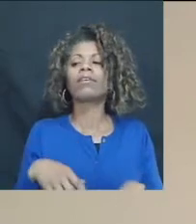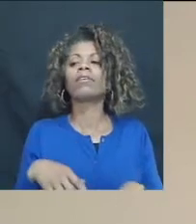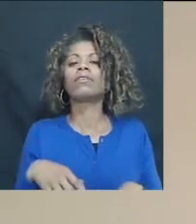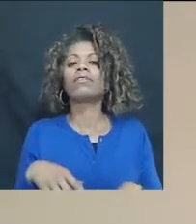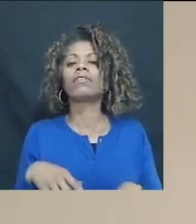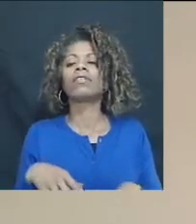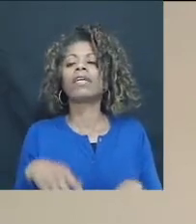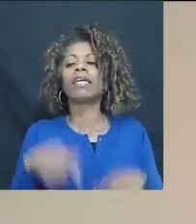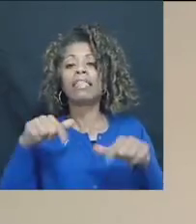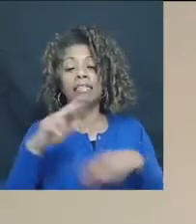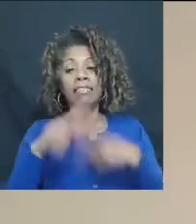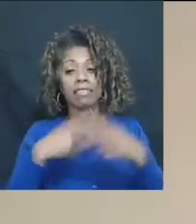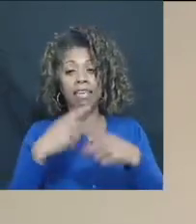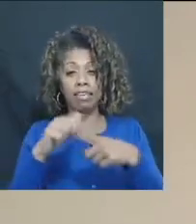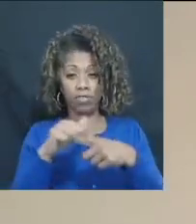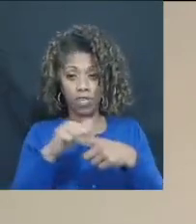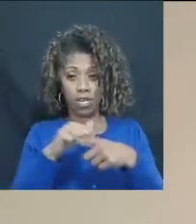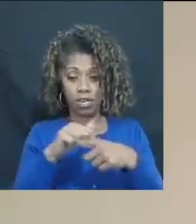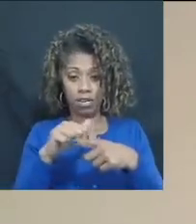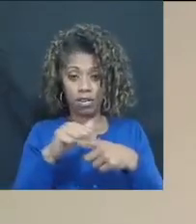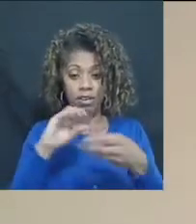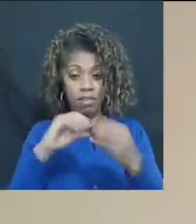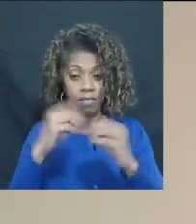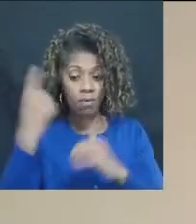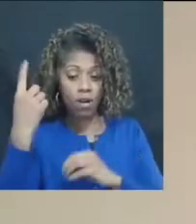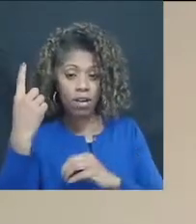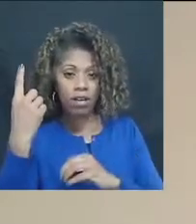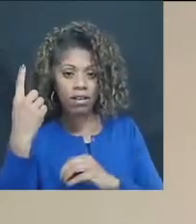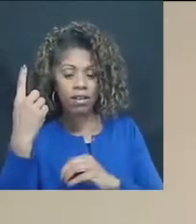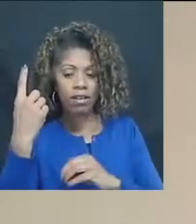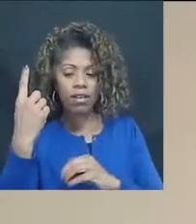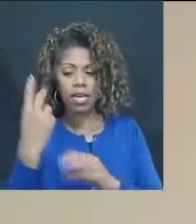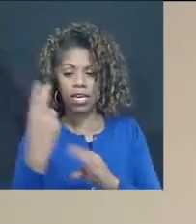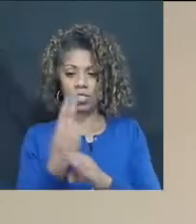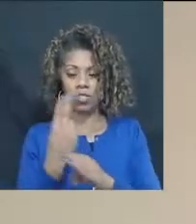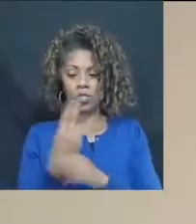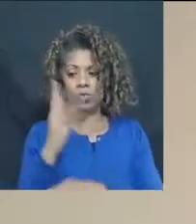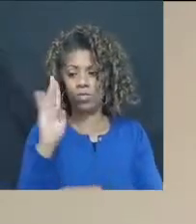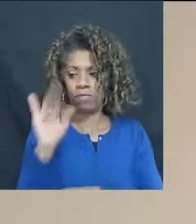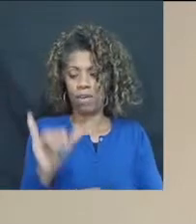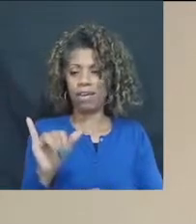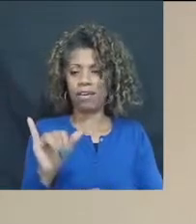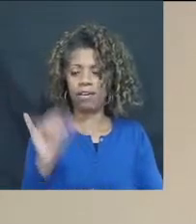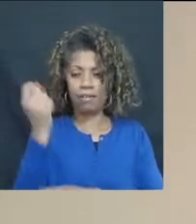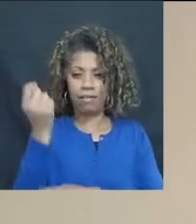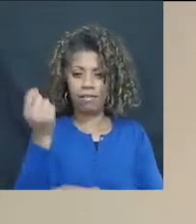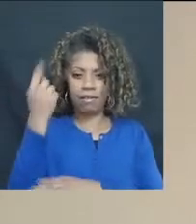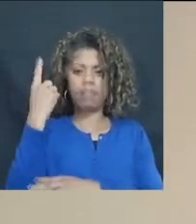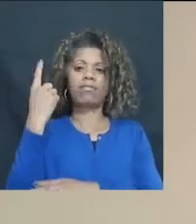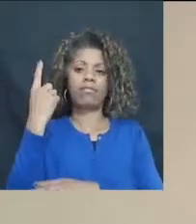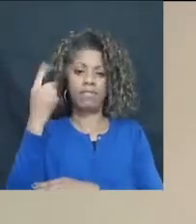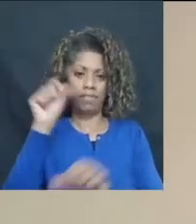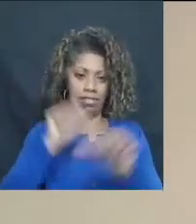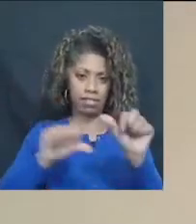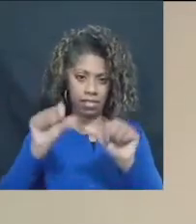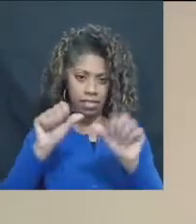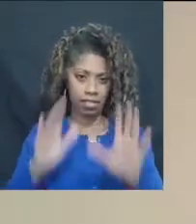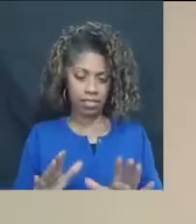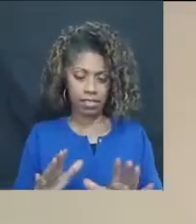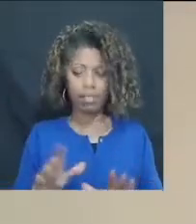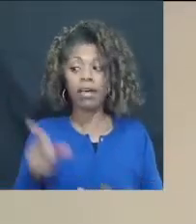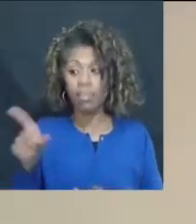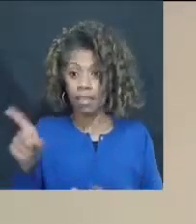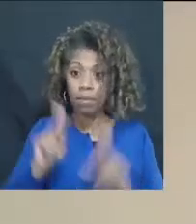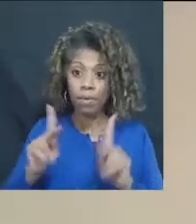on research by cognitive scientists, and some of whom are Nobel laureates. Like these are folks who really know what they're talking about. And